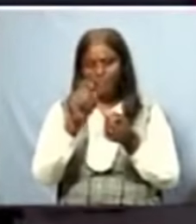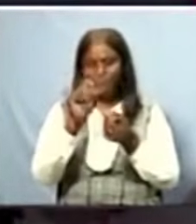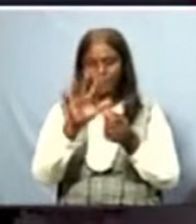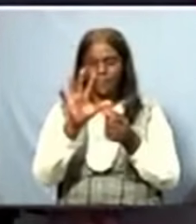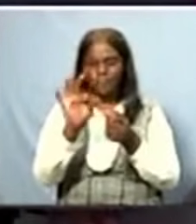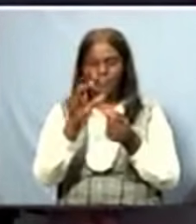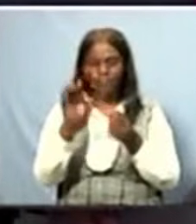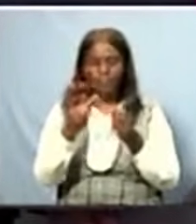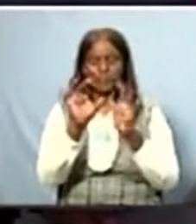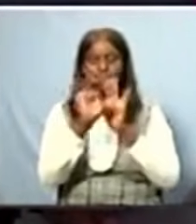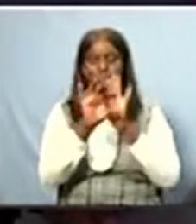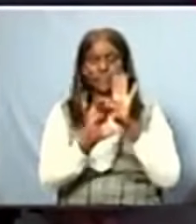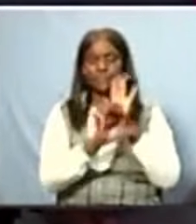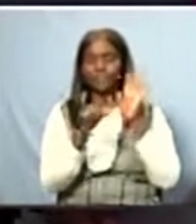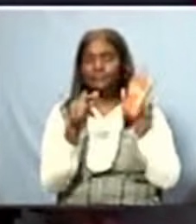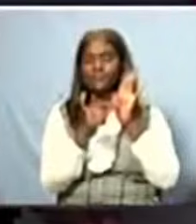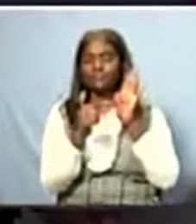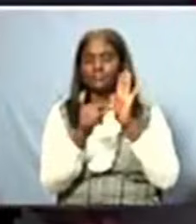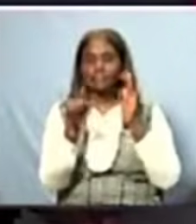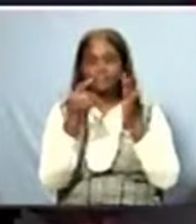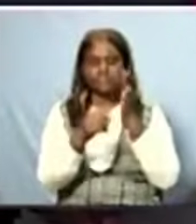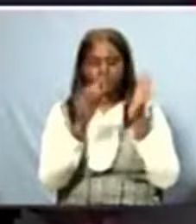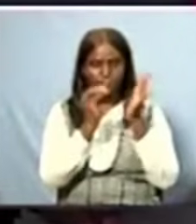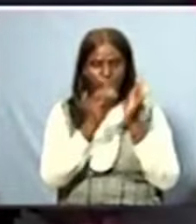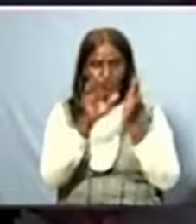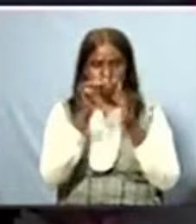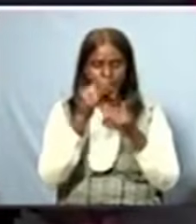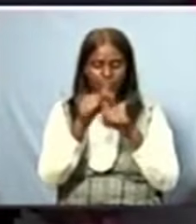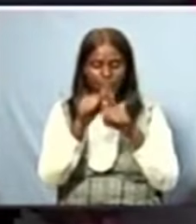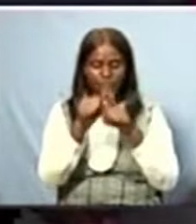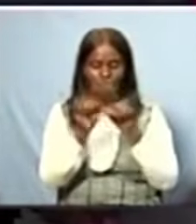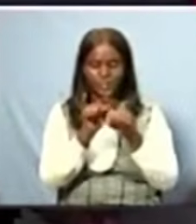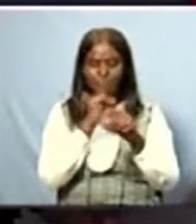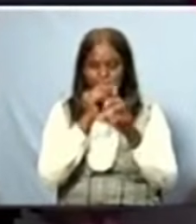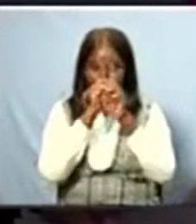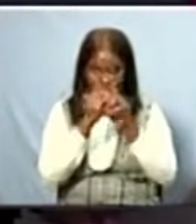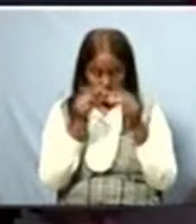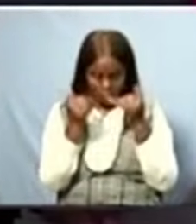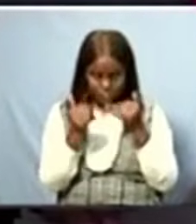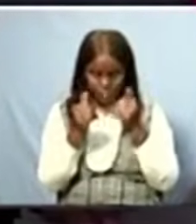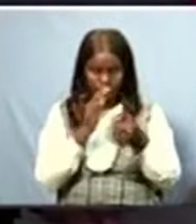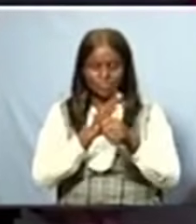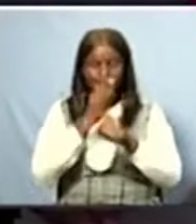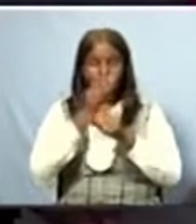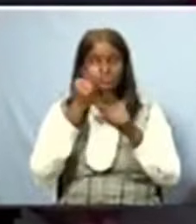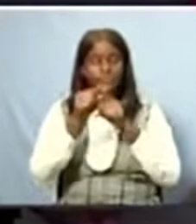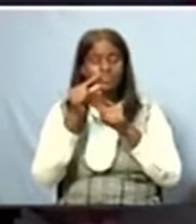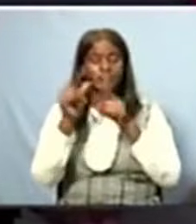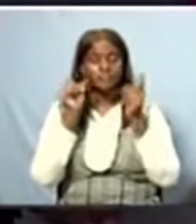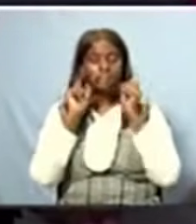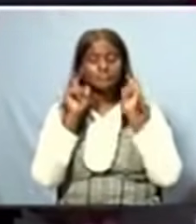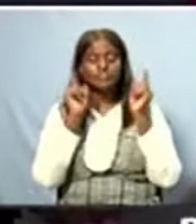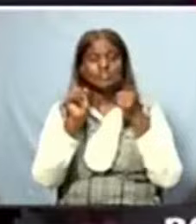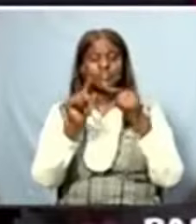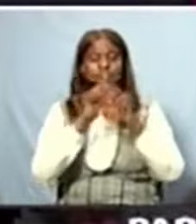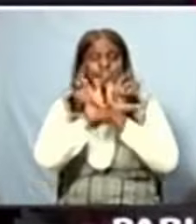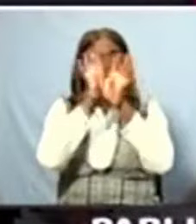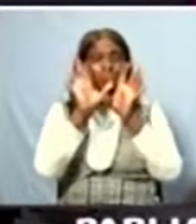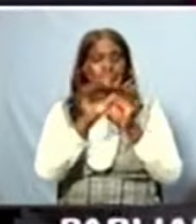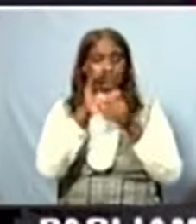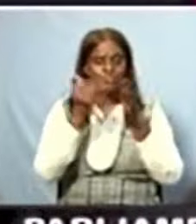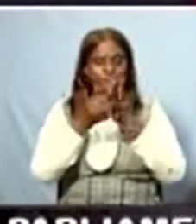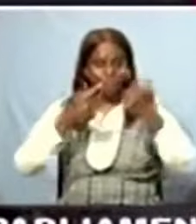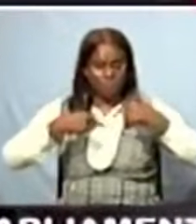of the Constitution by the insertion of the words undetermined immediately after the word heard, so as to clarify that a